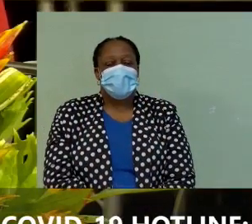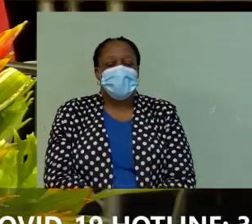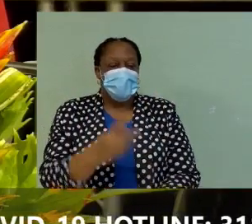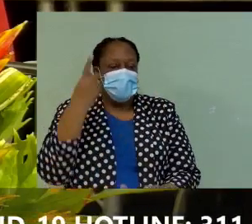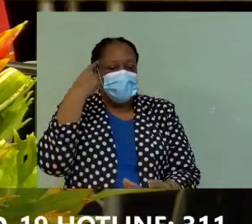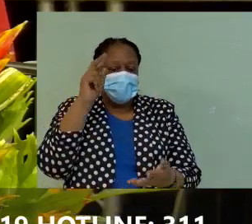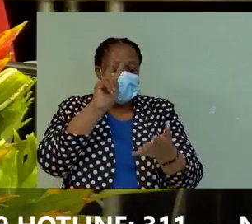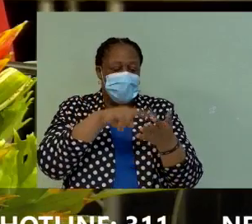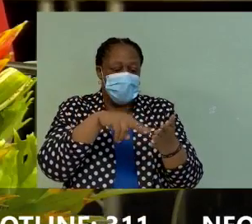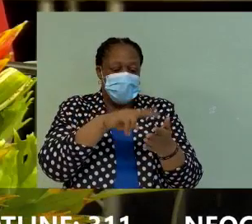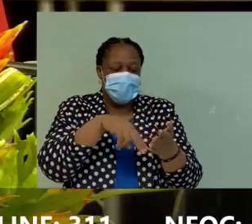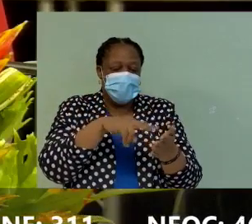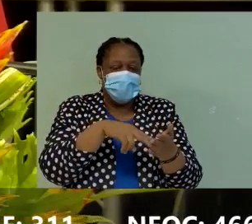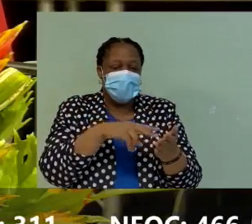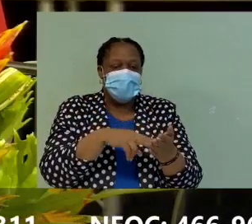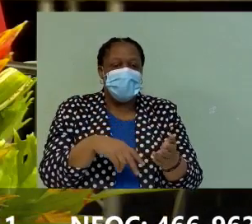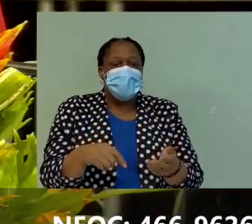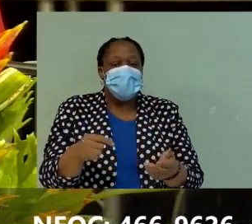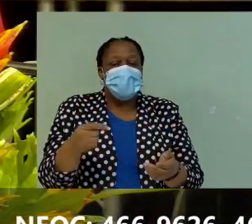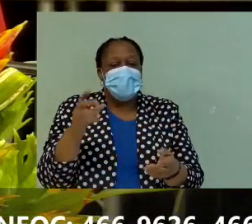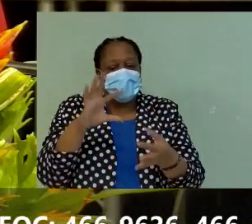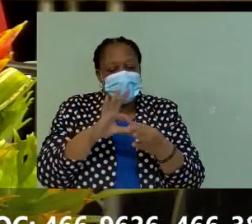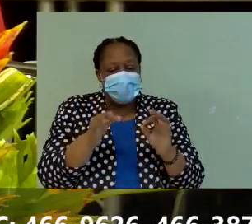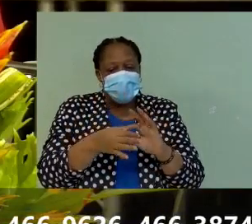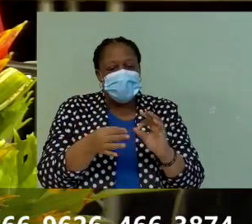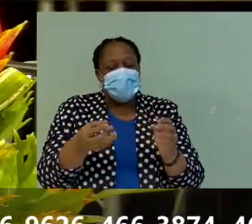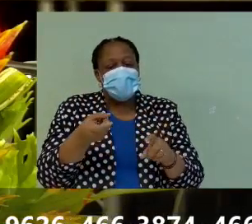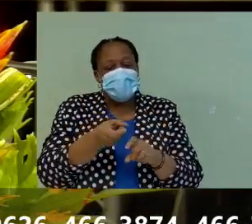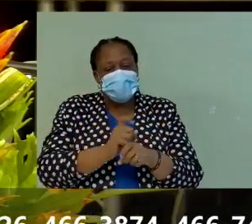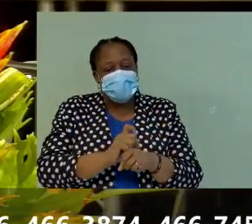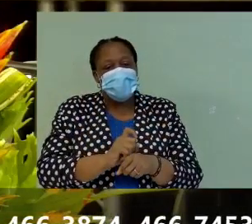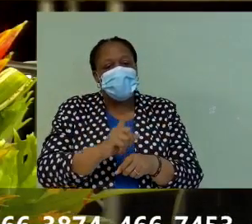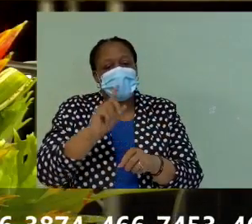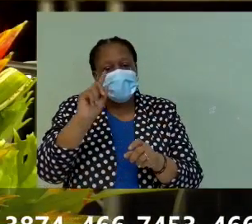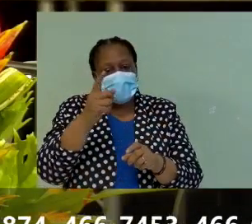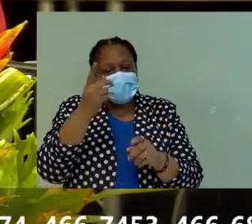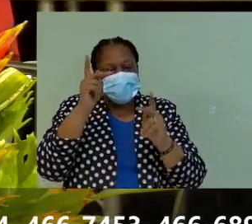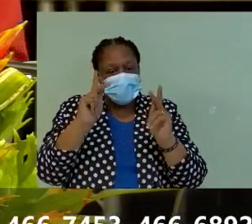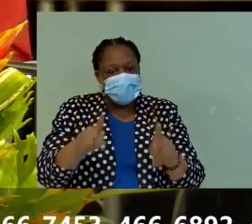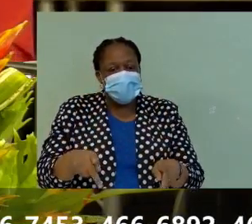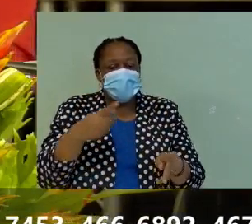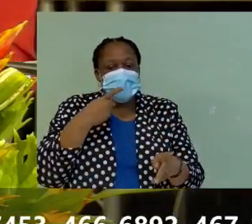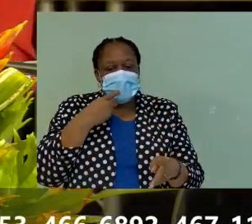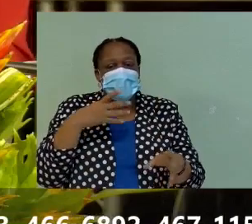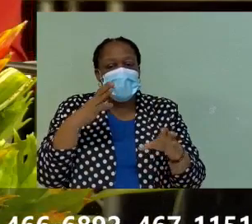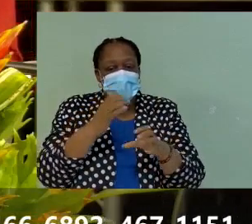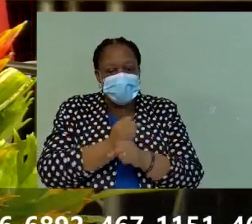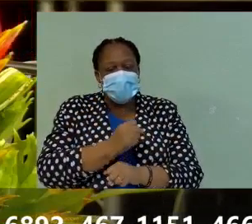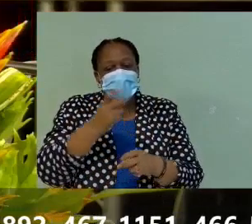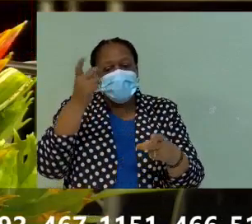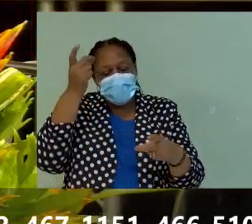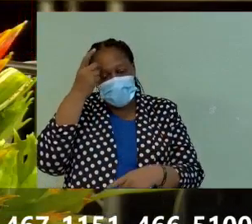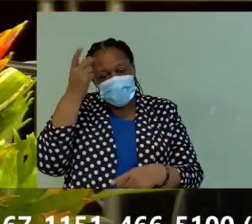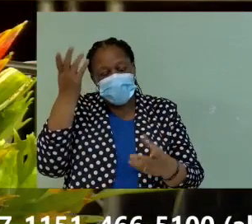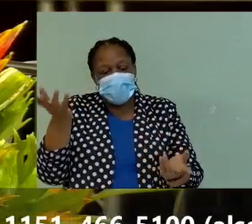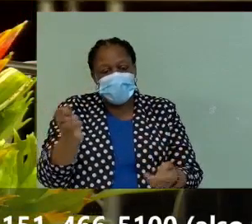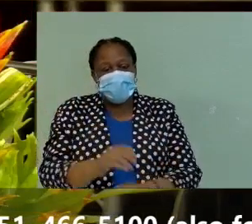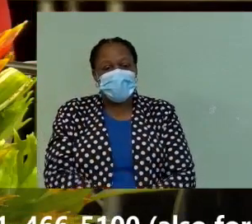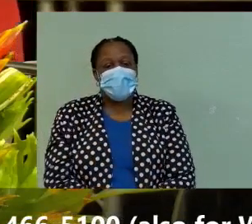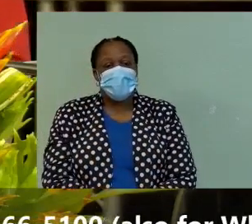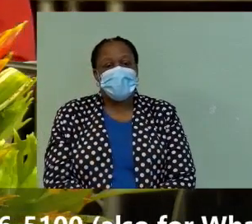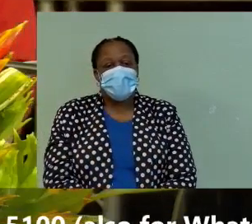testimony from one of our first recovered cases of COVID-19, Mrs. Bernadette